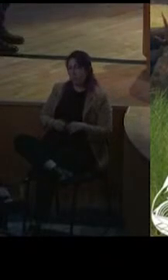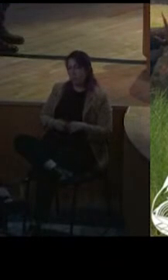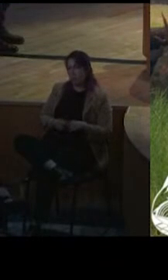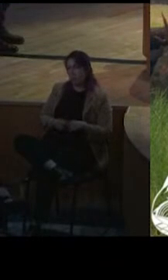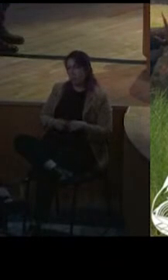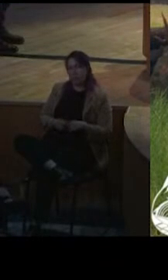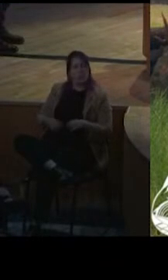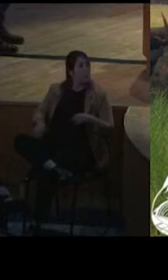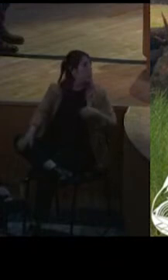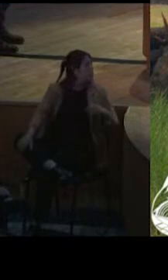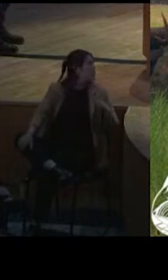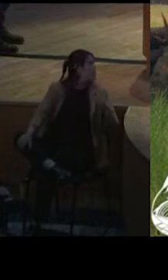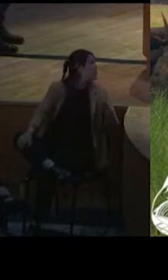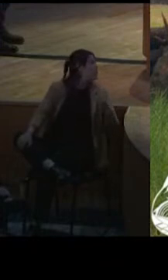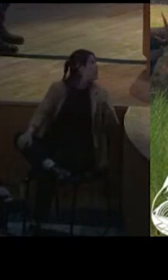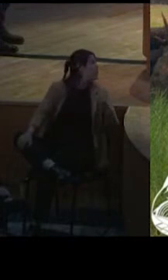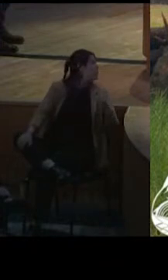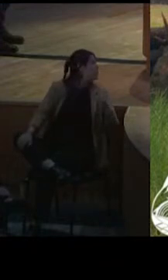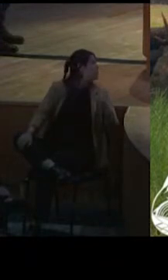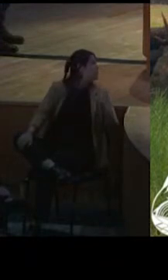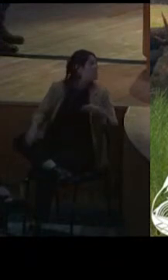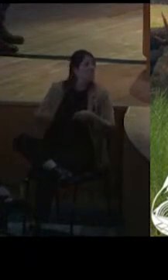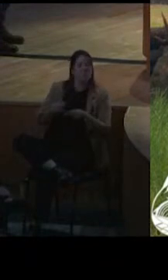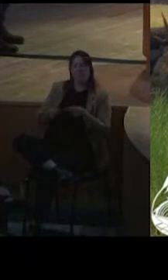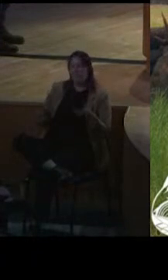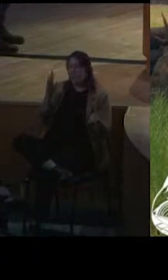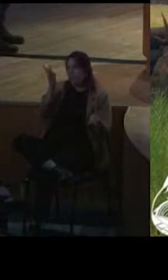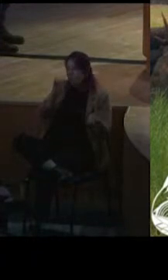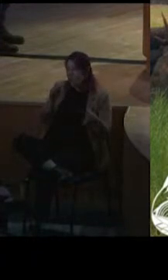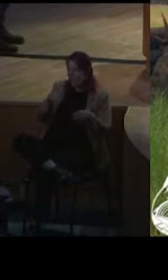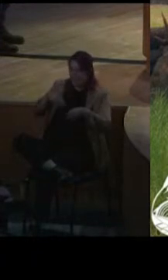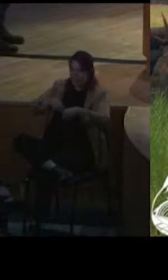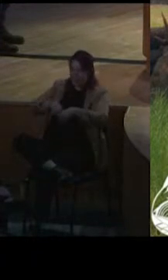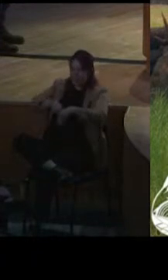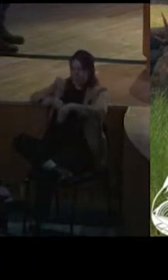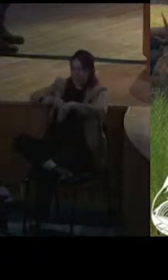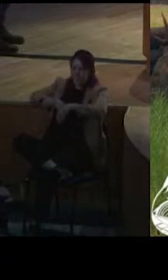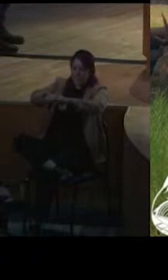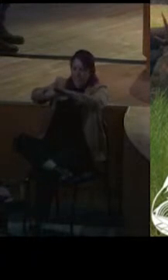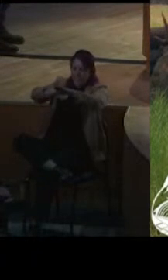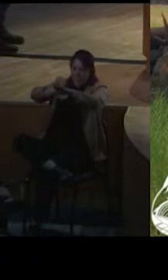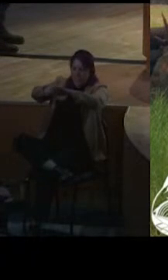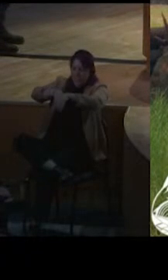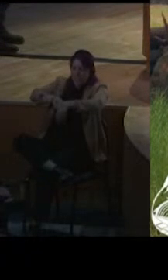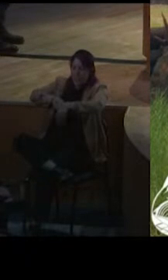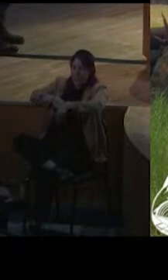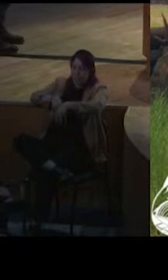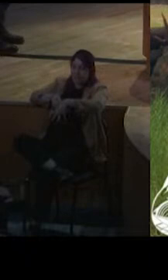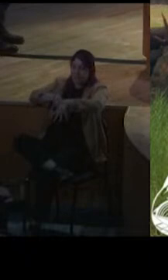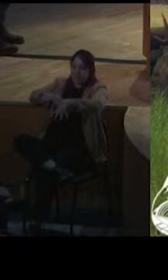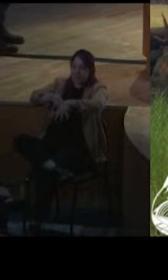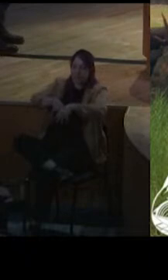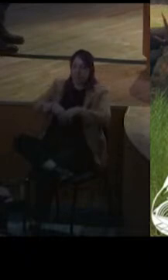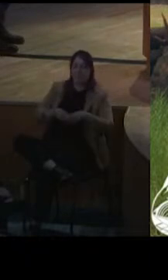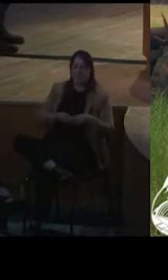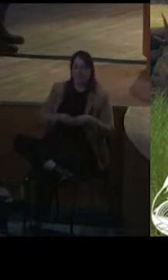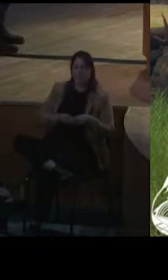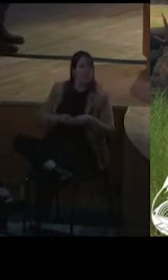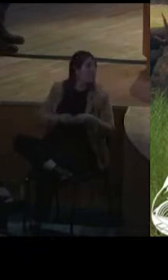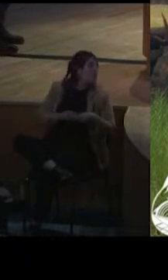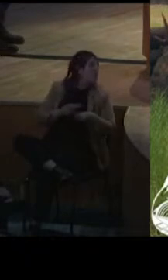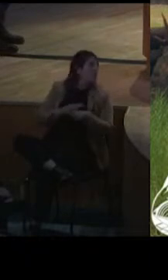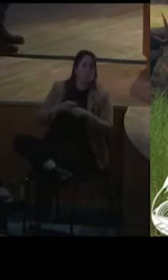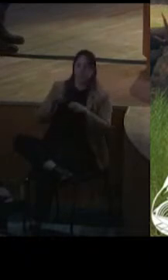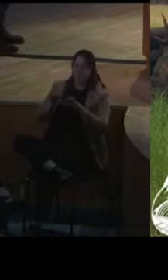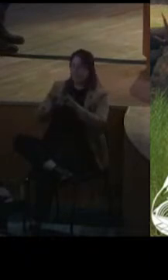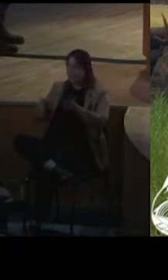So this is kind of like a quick little snapshot of what a makaha would look like today. Traditionally, it would be lashed with branches and